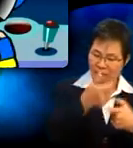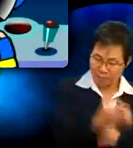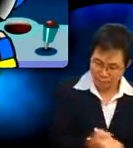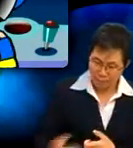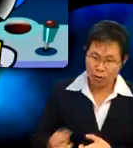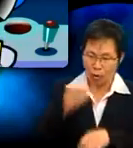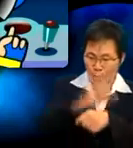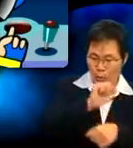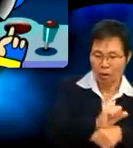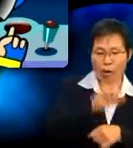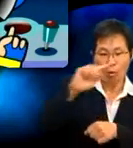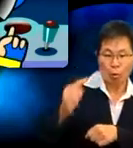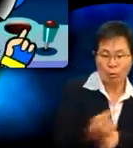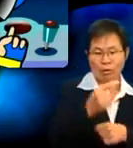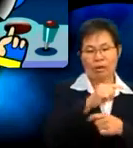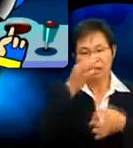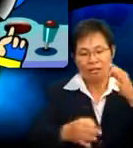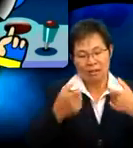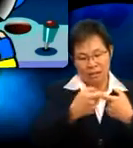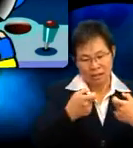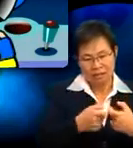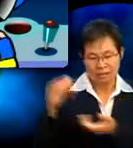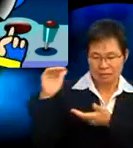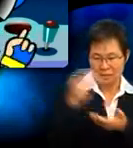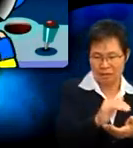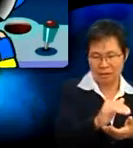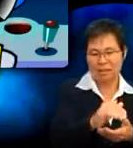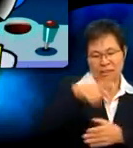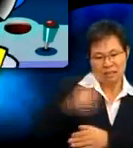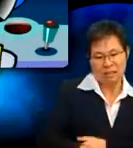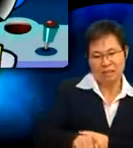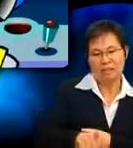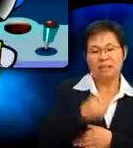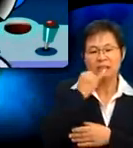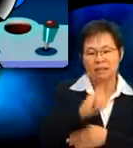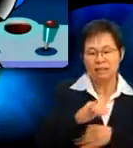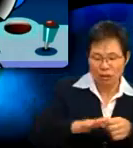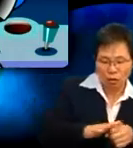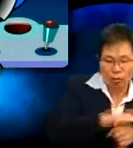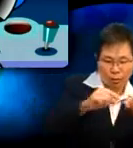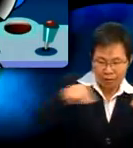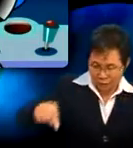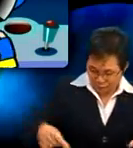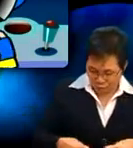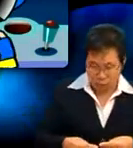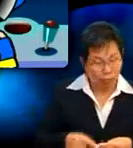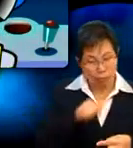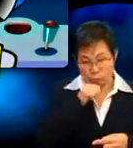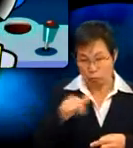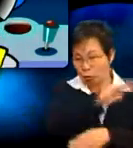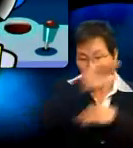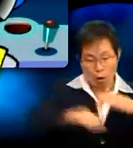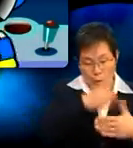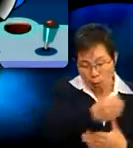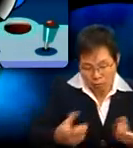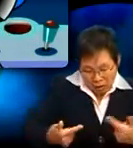Electrical equipment will work only if the electricity supply that is needed is in a complete circuit. Not